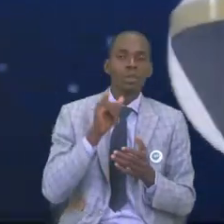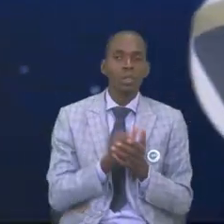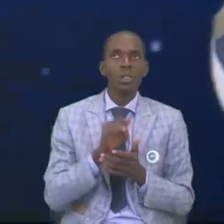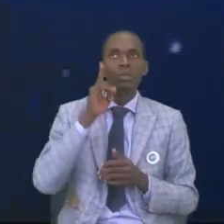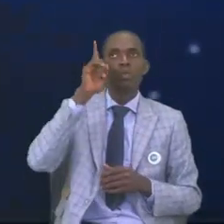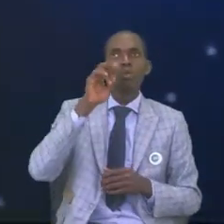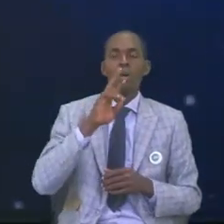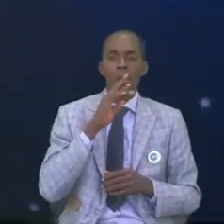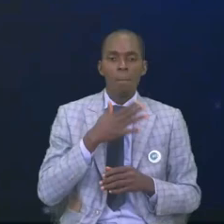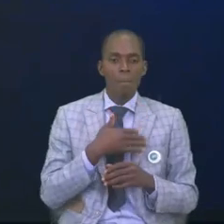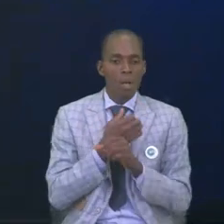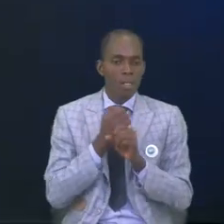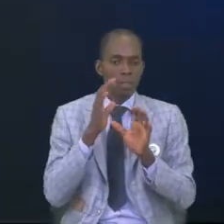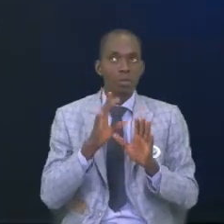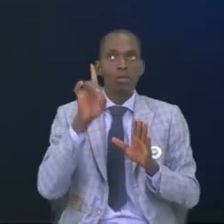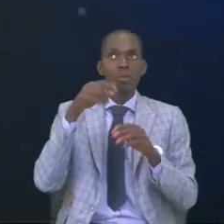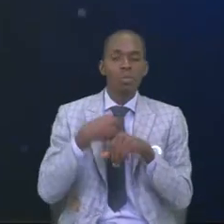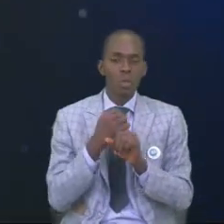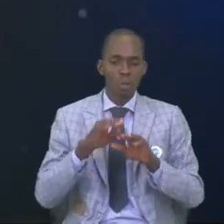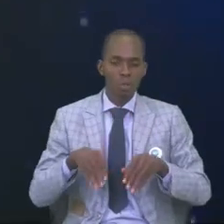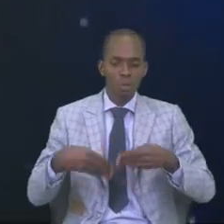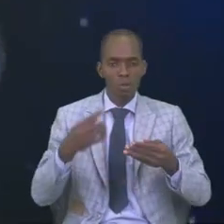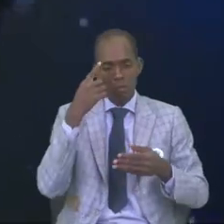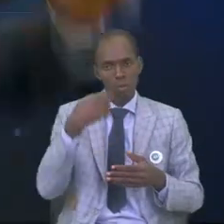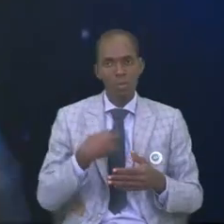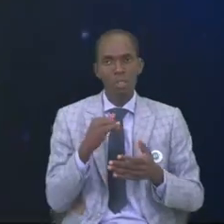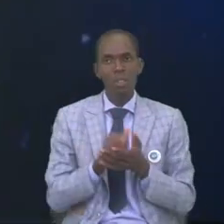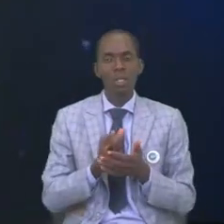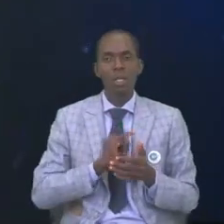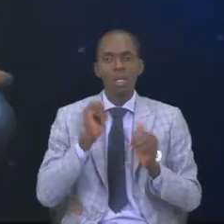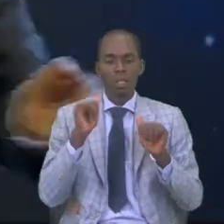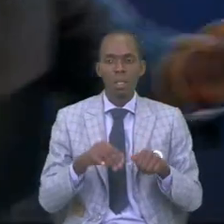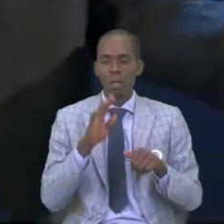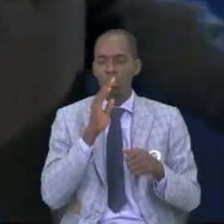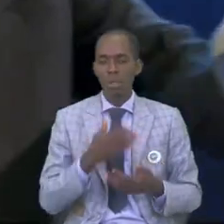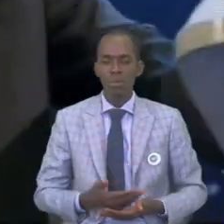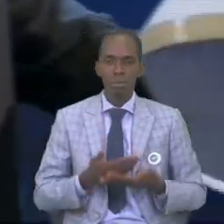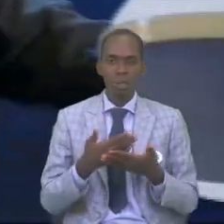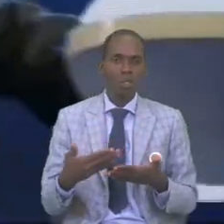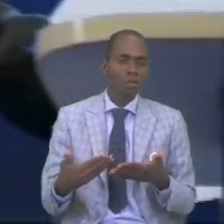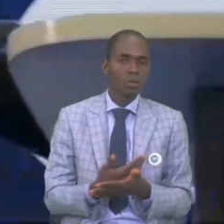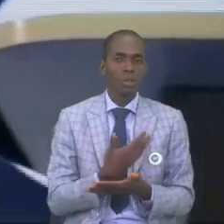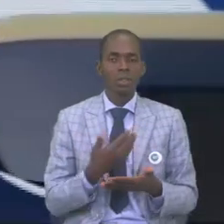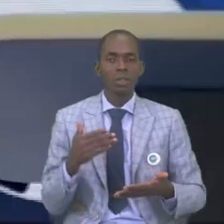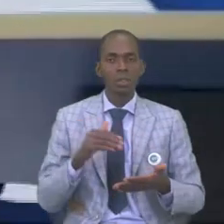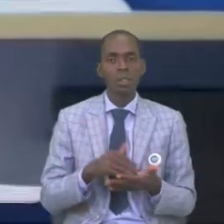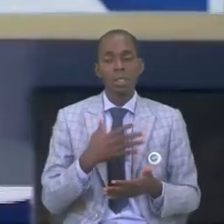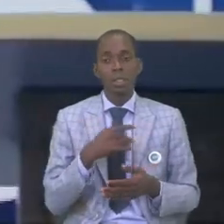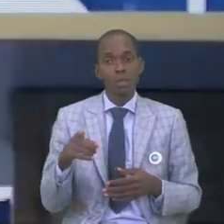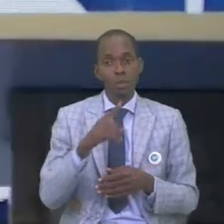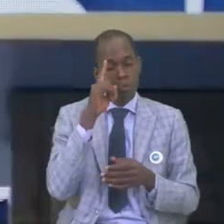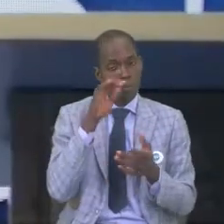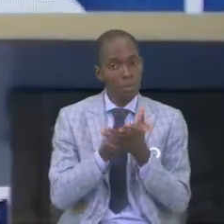me so that I can be born afresh and born anew, born again and born of the Spirit. I will believe that he